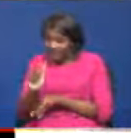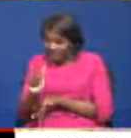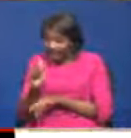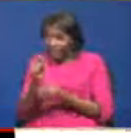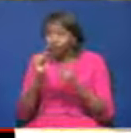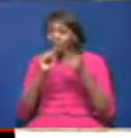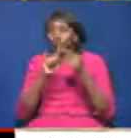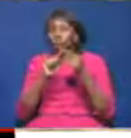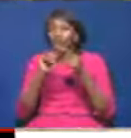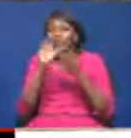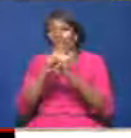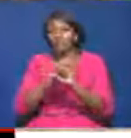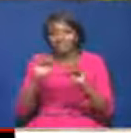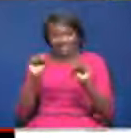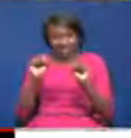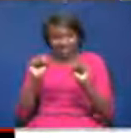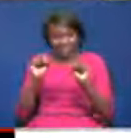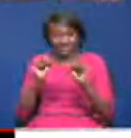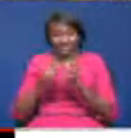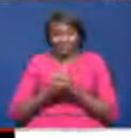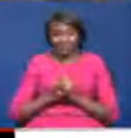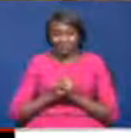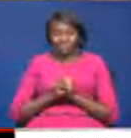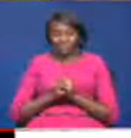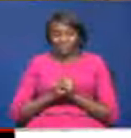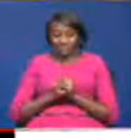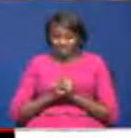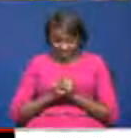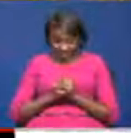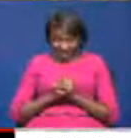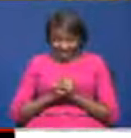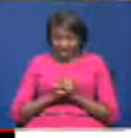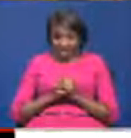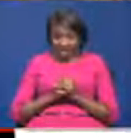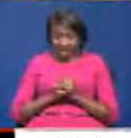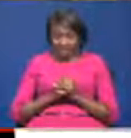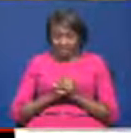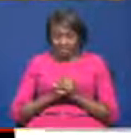president. Kamche Menza for the Legends Edition.